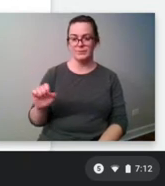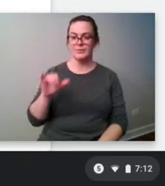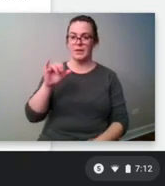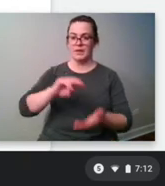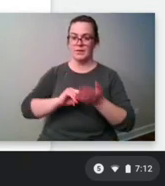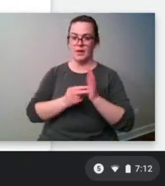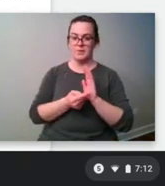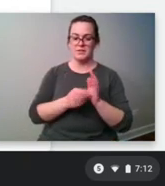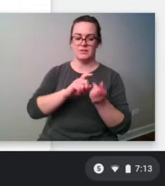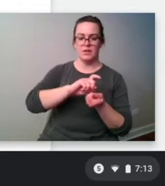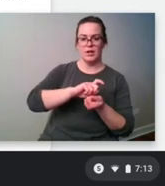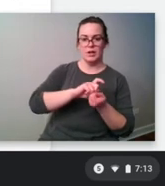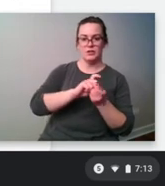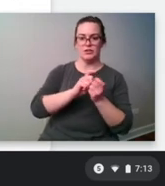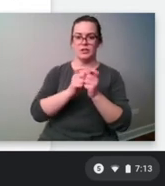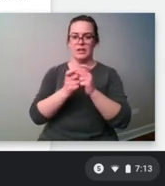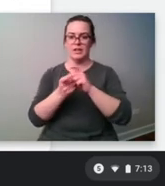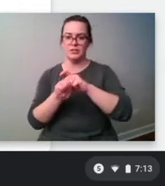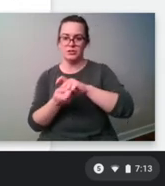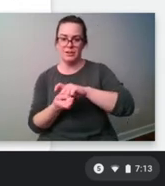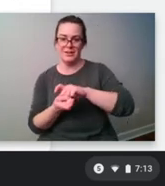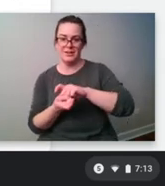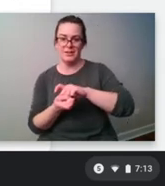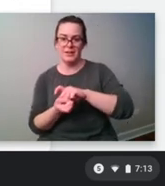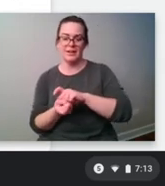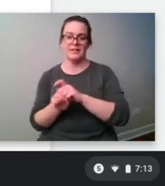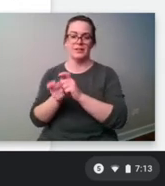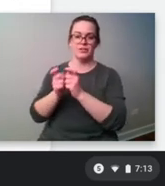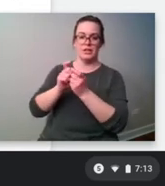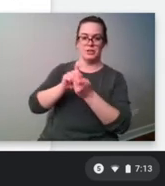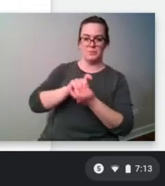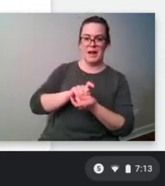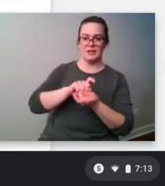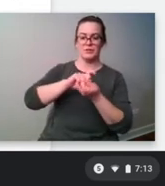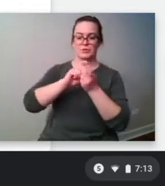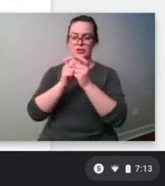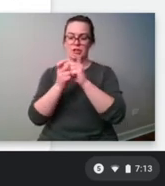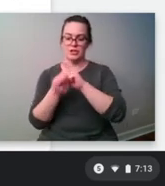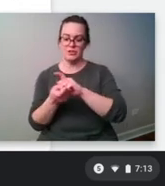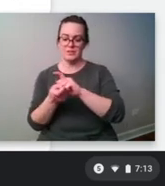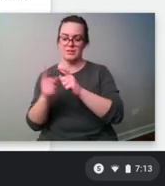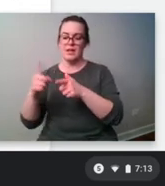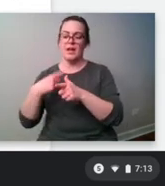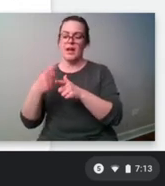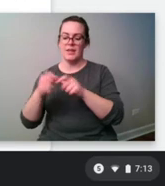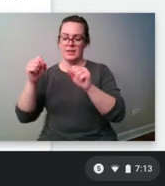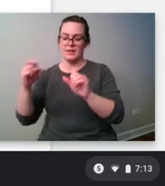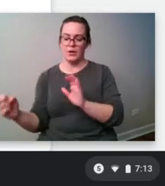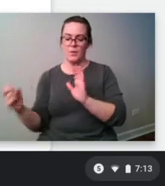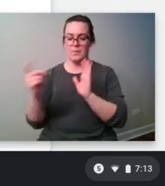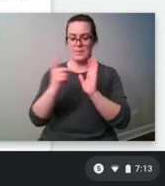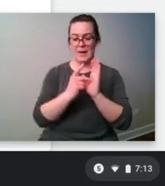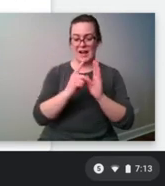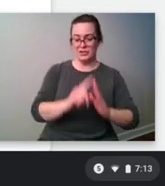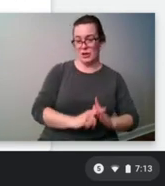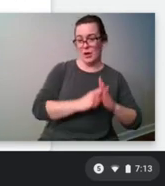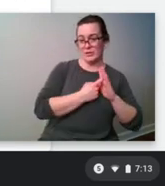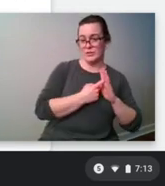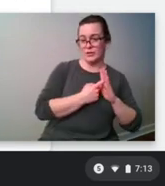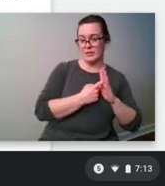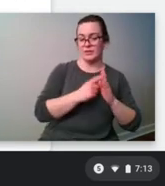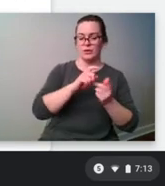reversible. That means a change that can then change back. So it changes and then it can go back